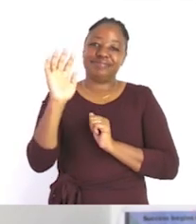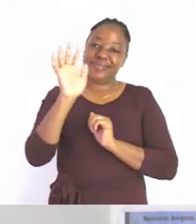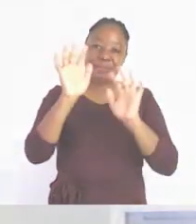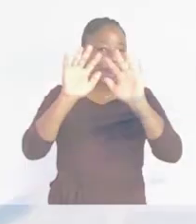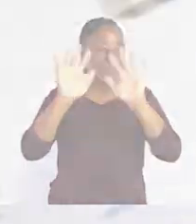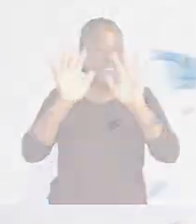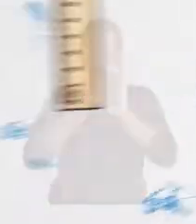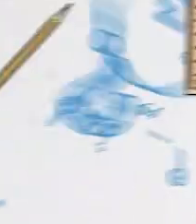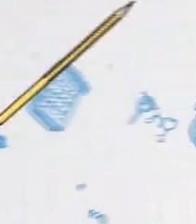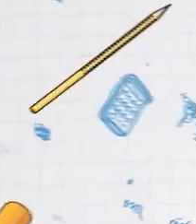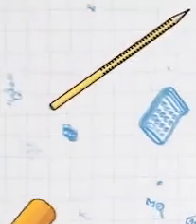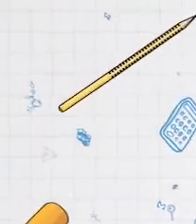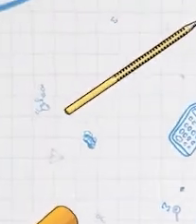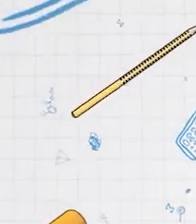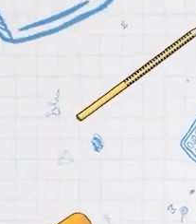Bye!